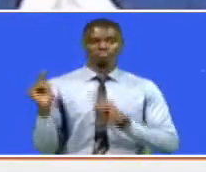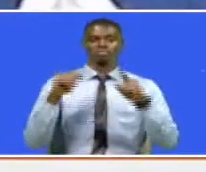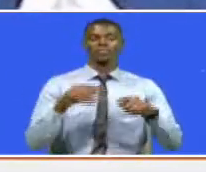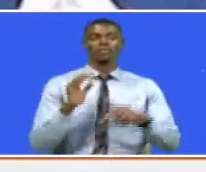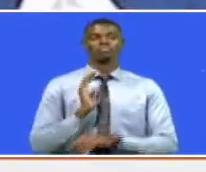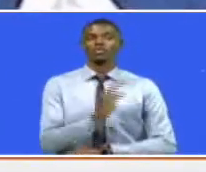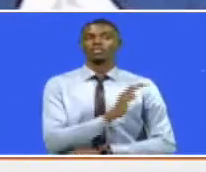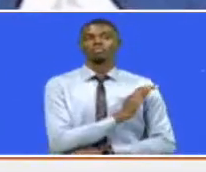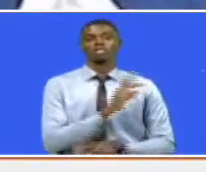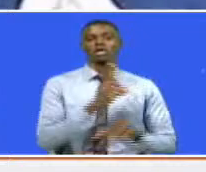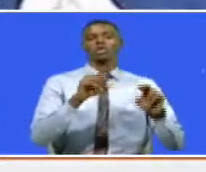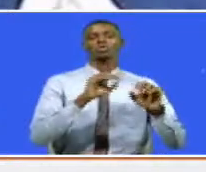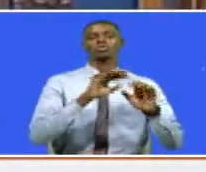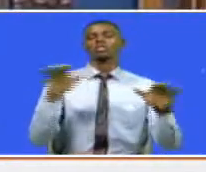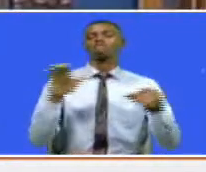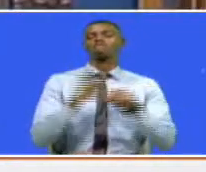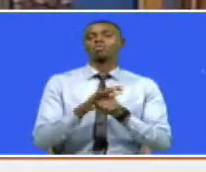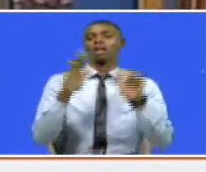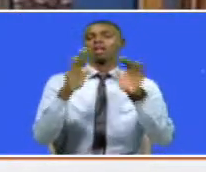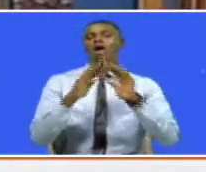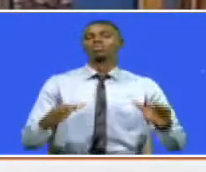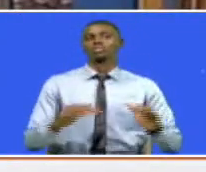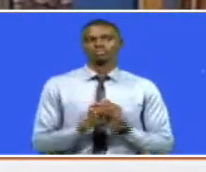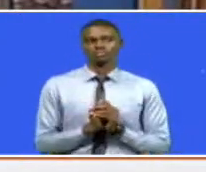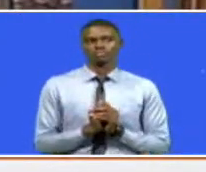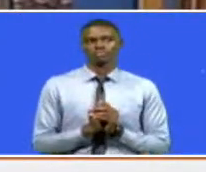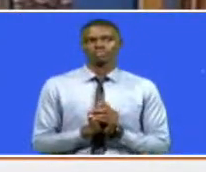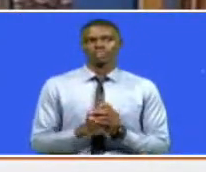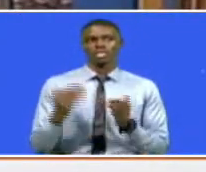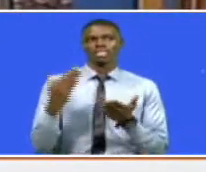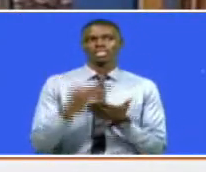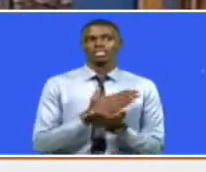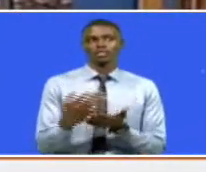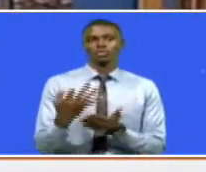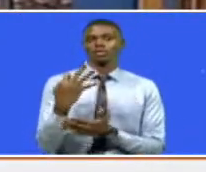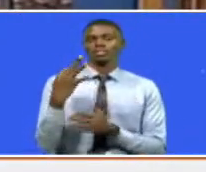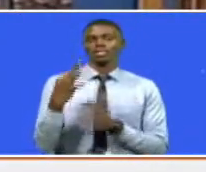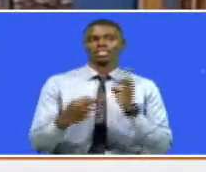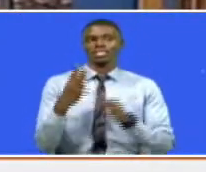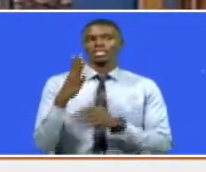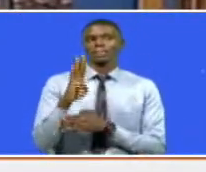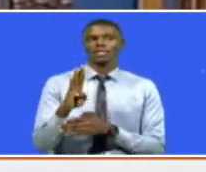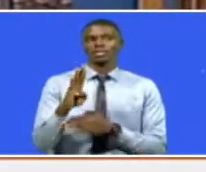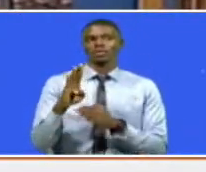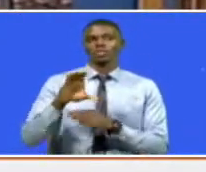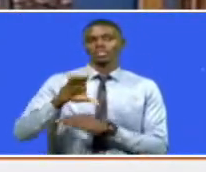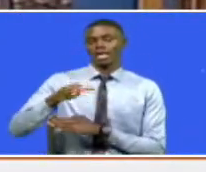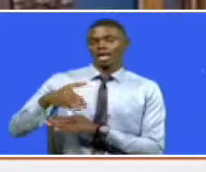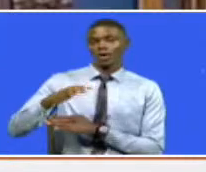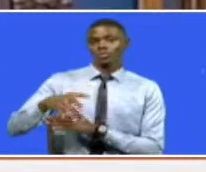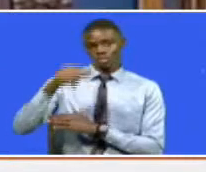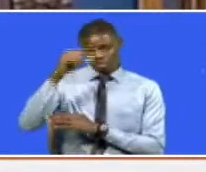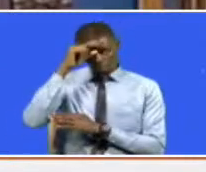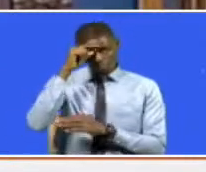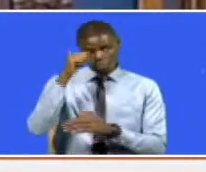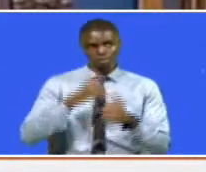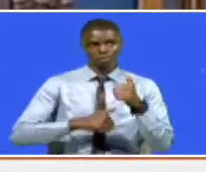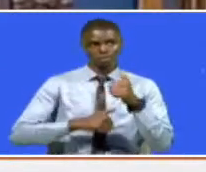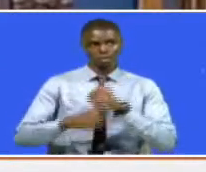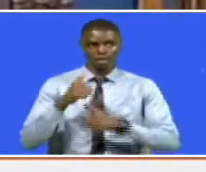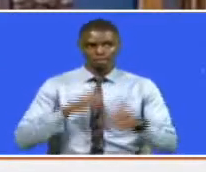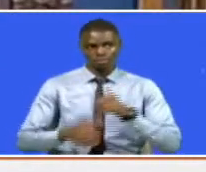committee and not the whole House. Pursuant to Section 33(3)(b) of the County Governments Act and Standing